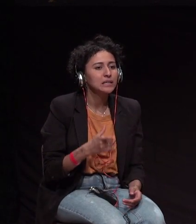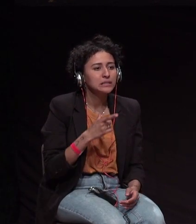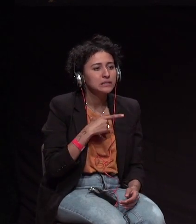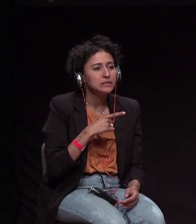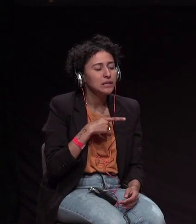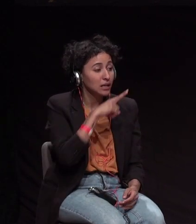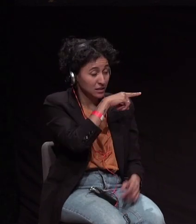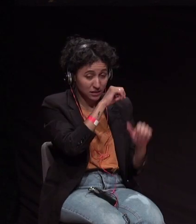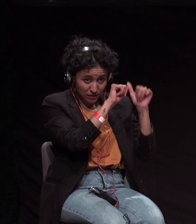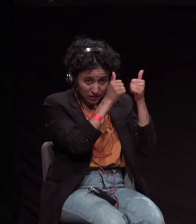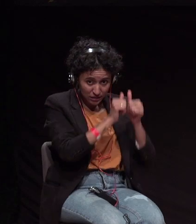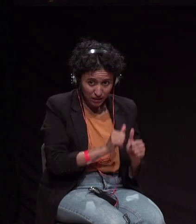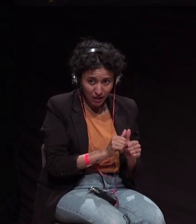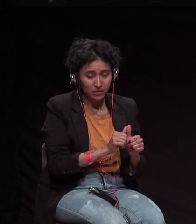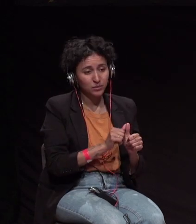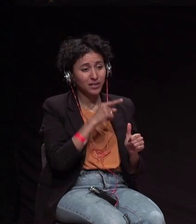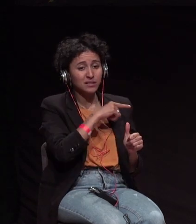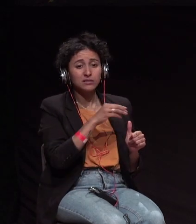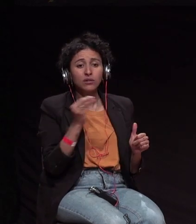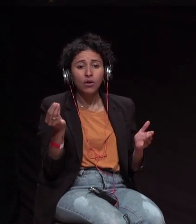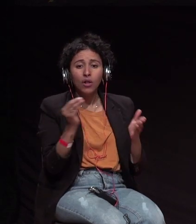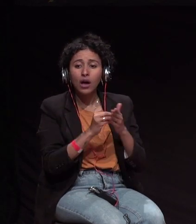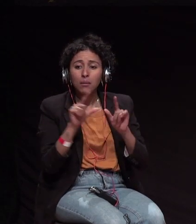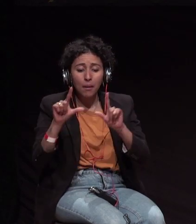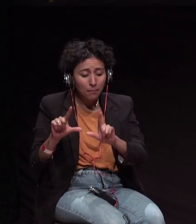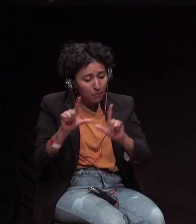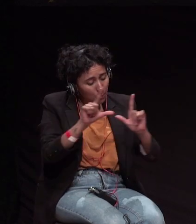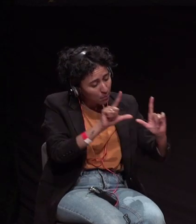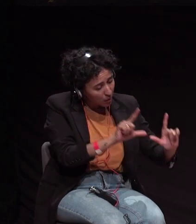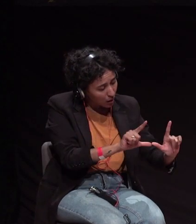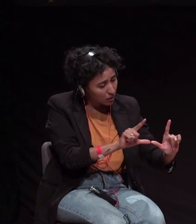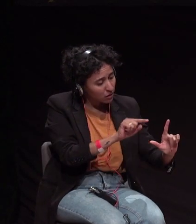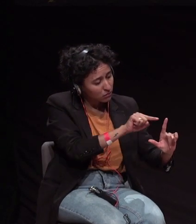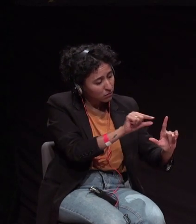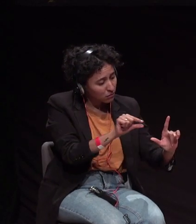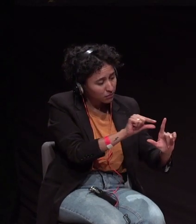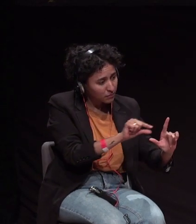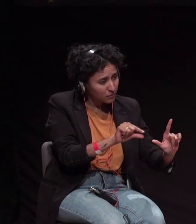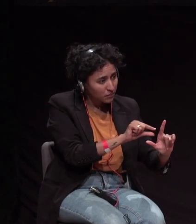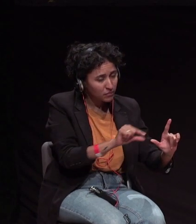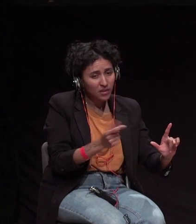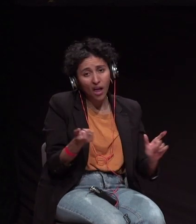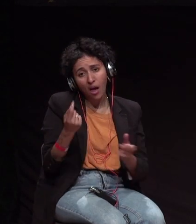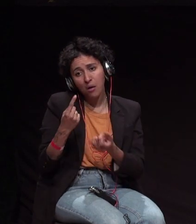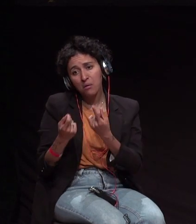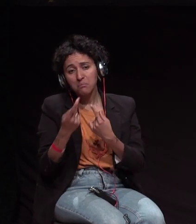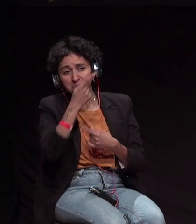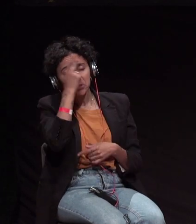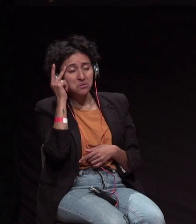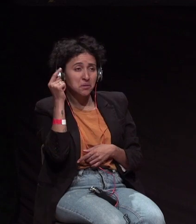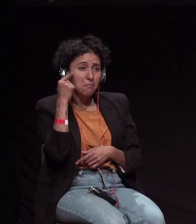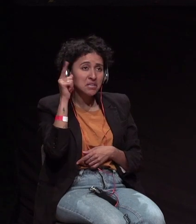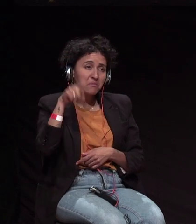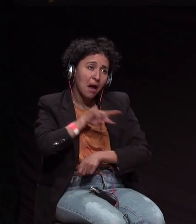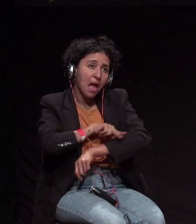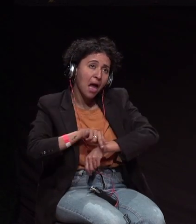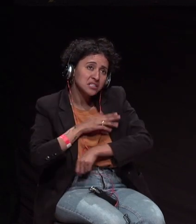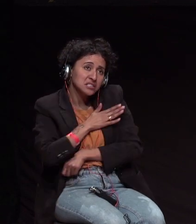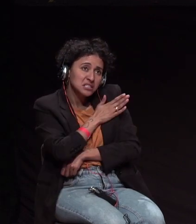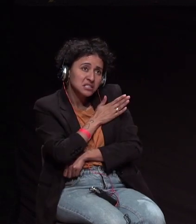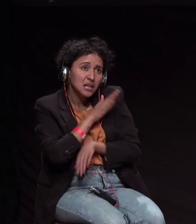that essentially says, whereas some people find this to be racist, others find it to be a heroic grouping.